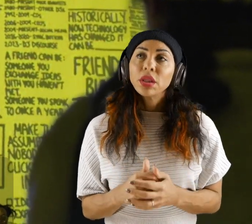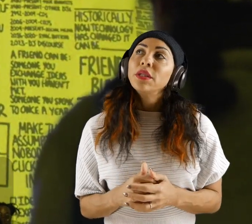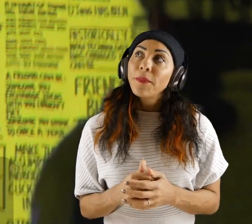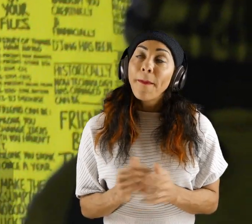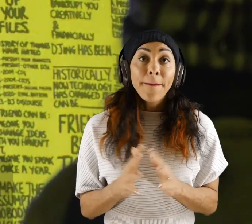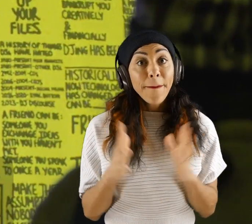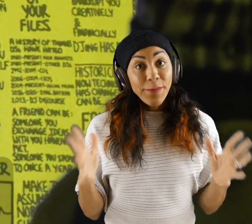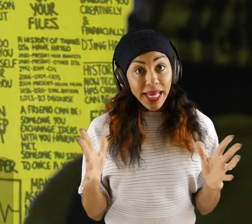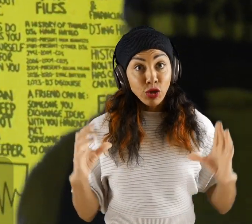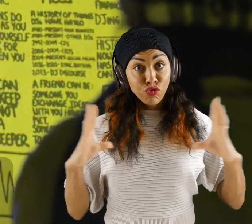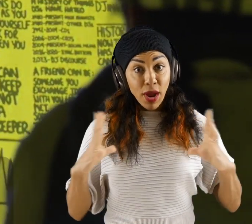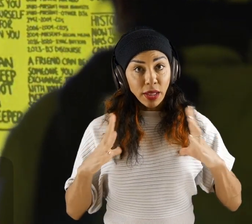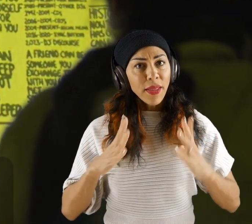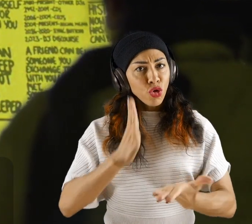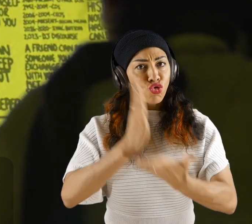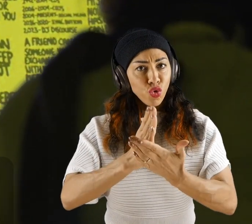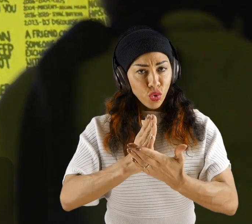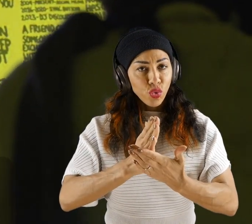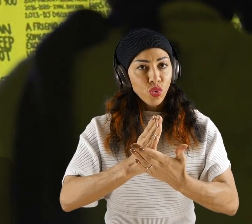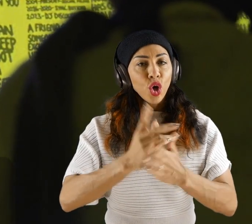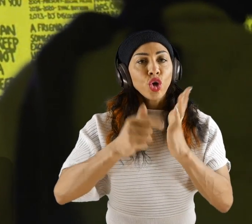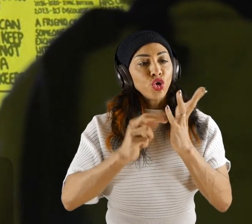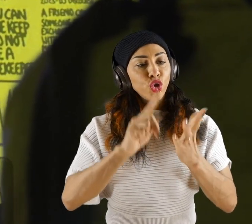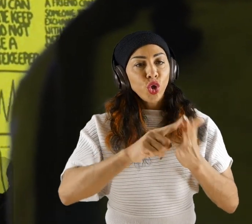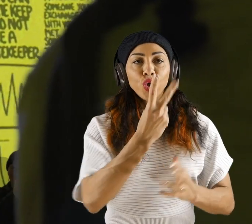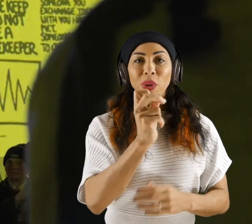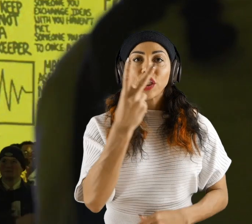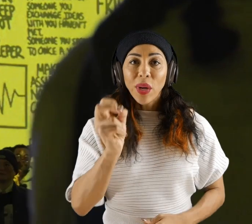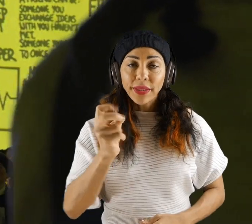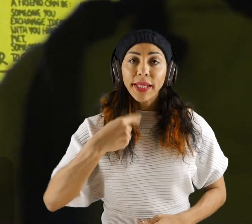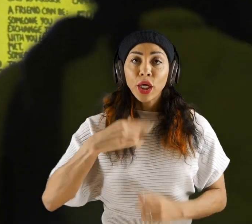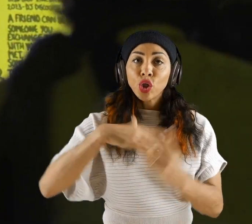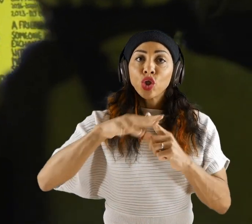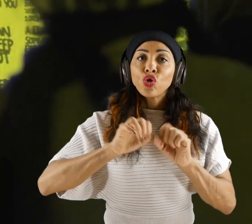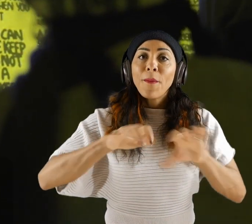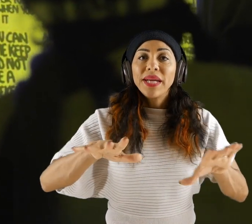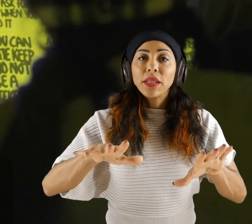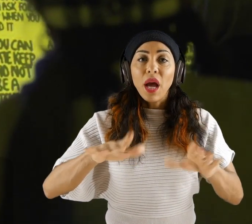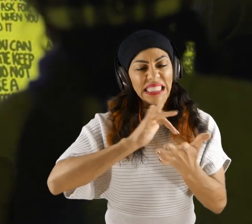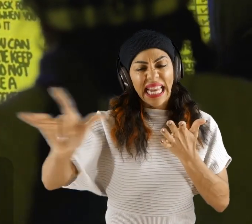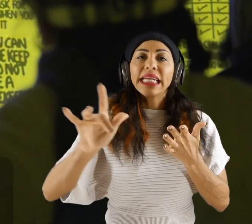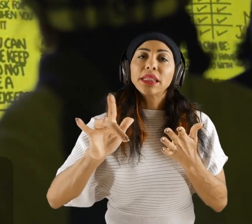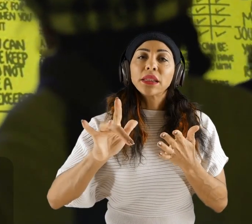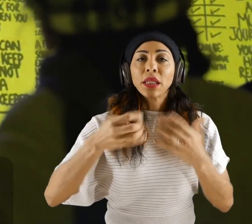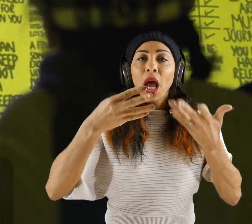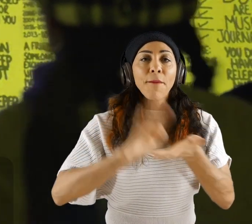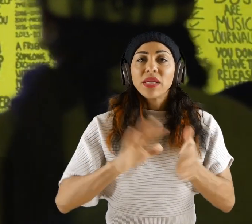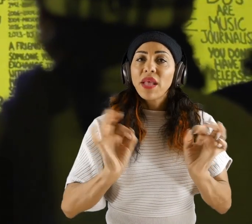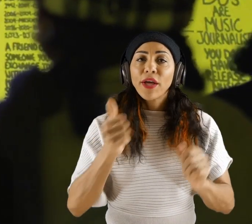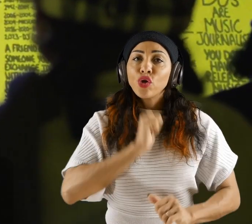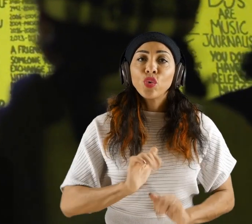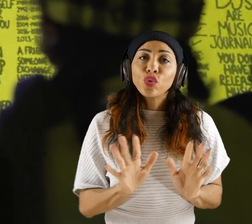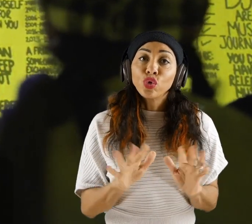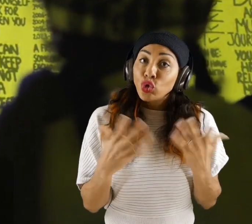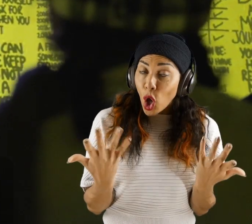is in June 2020, I deleted social media and I didn't use it again for 9 months. So maybe all of this is just like the things that